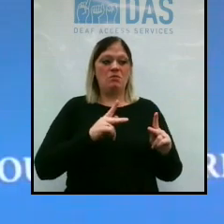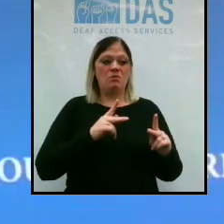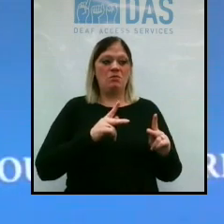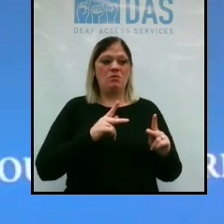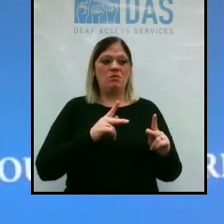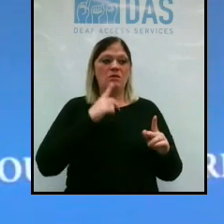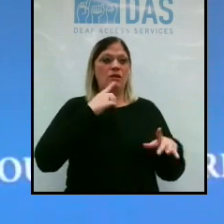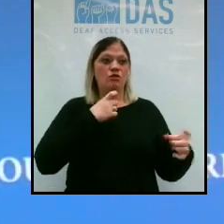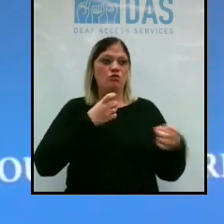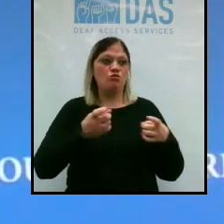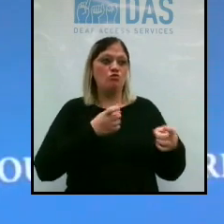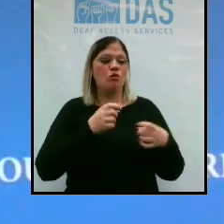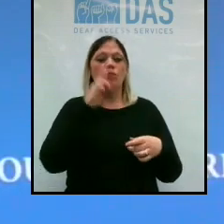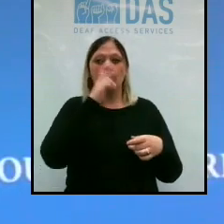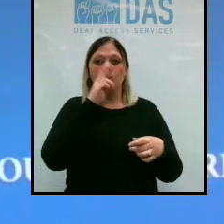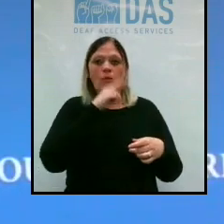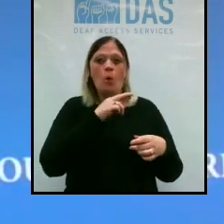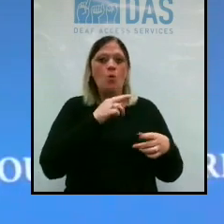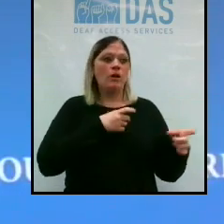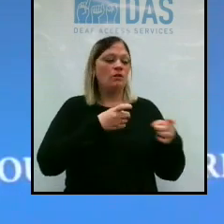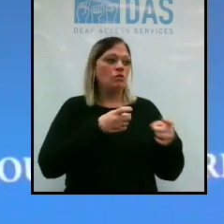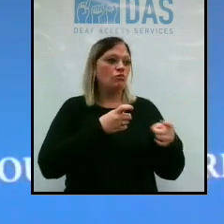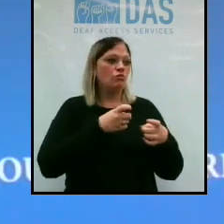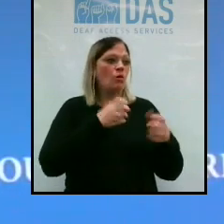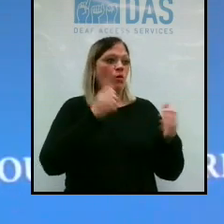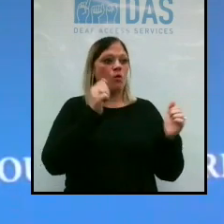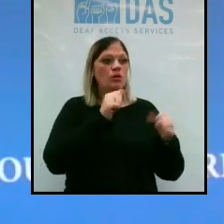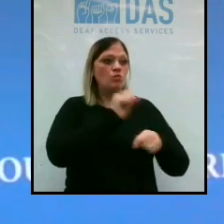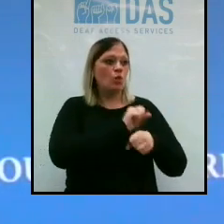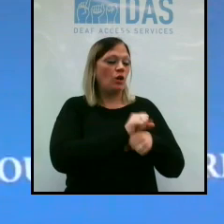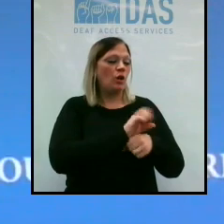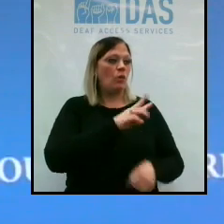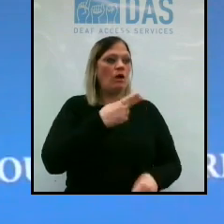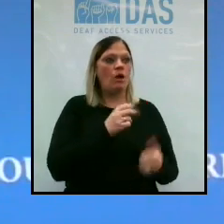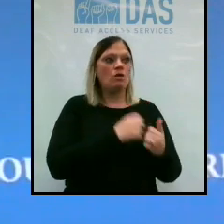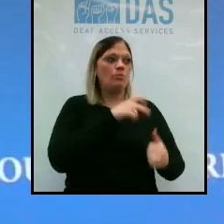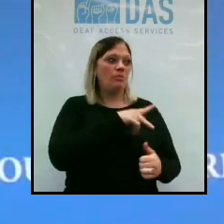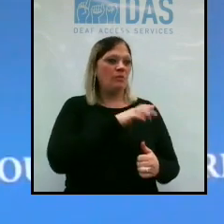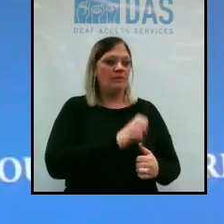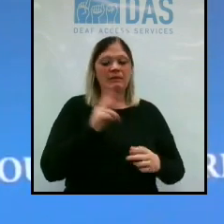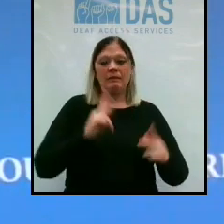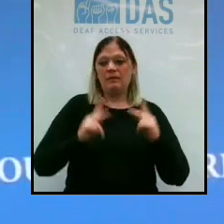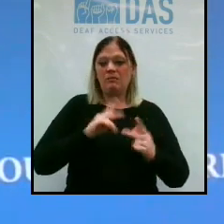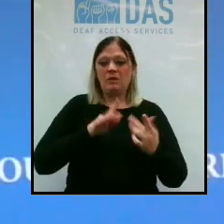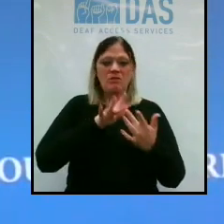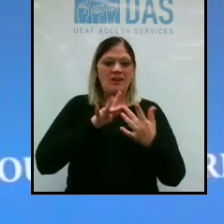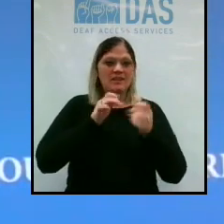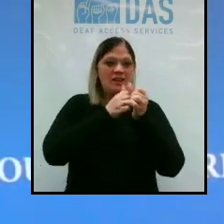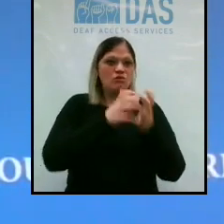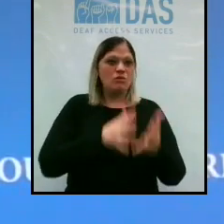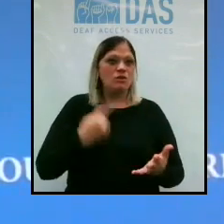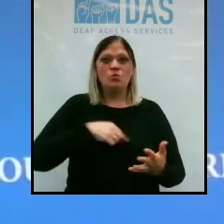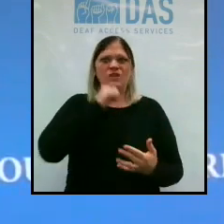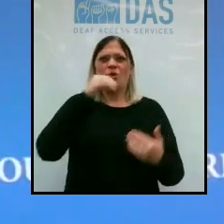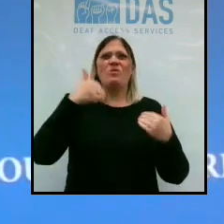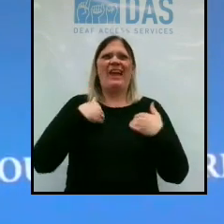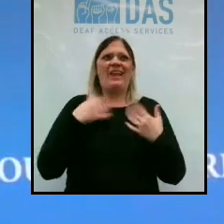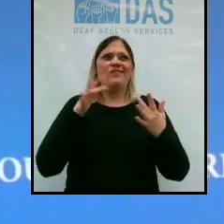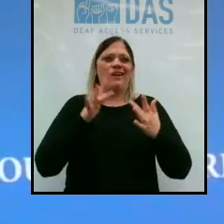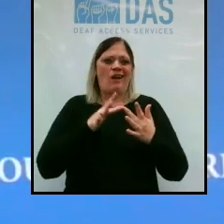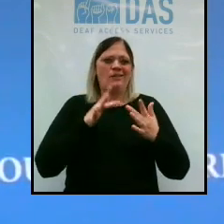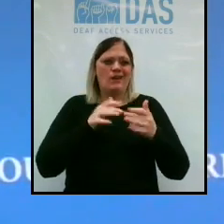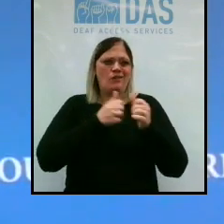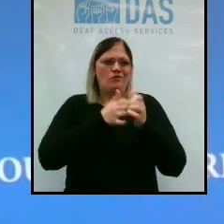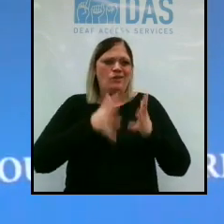control is working in the warehouse with regards to PPE distribution. The individuals that are contact tracing, we don't have contact tracers that